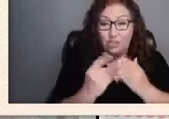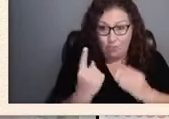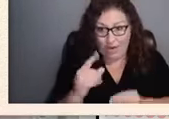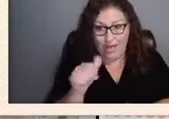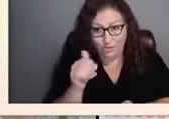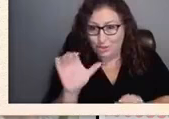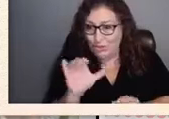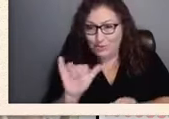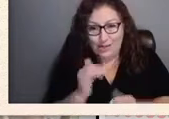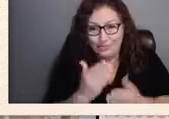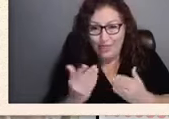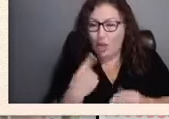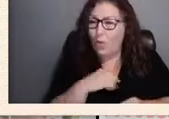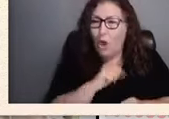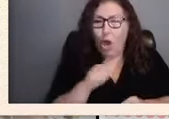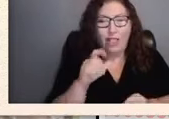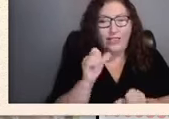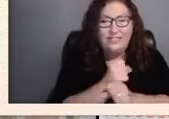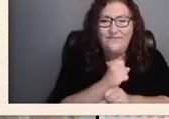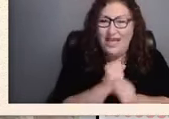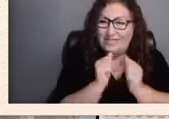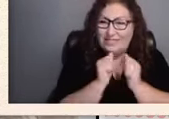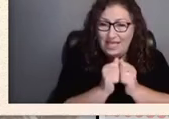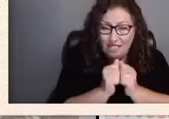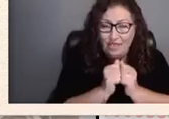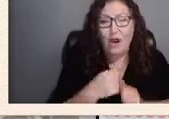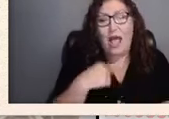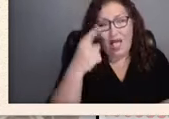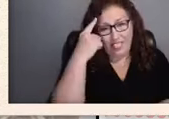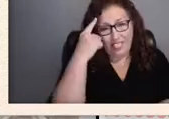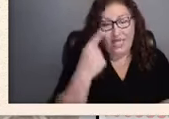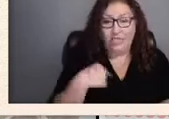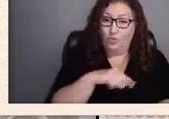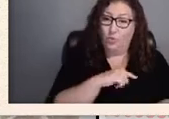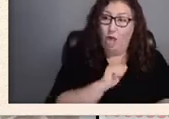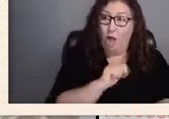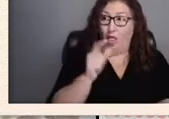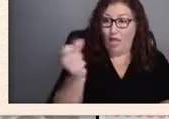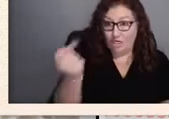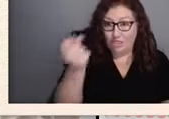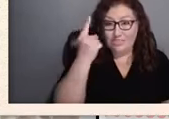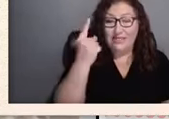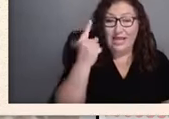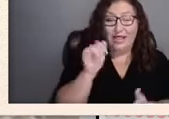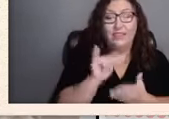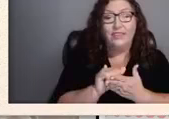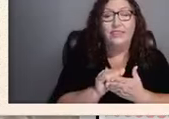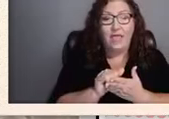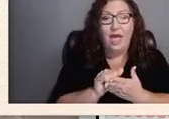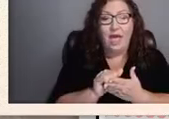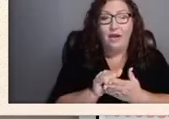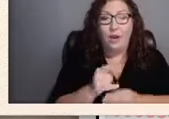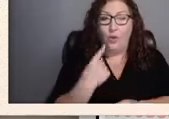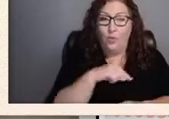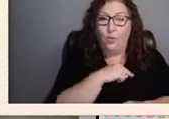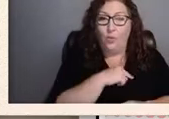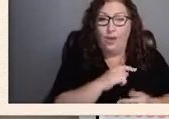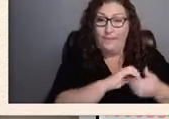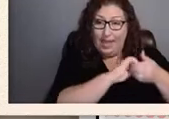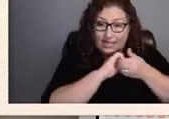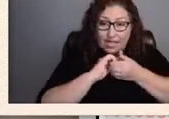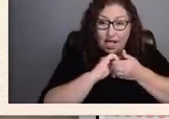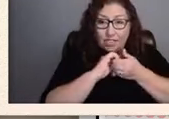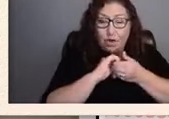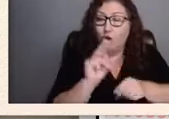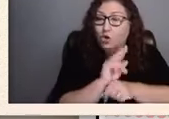fight together. And I think that as we all understand that if we band together and use the same skills and